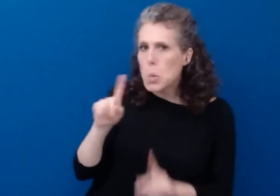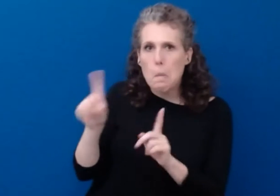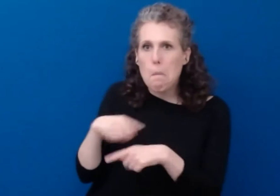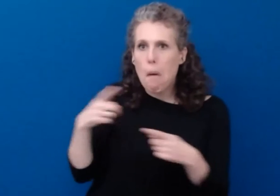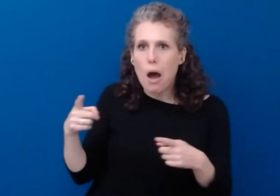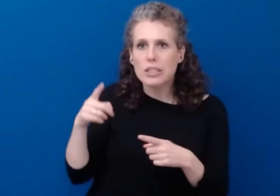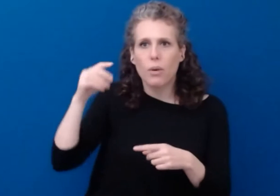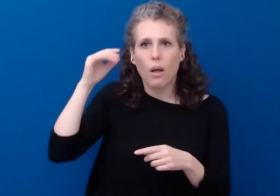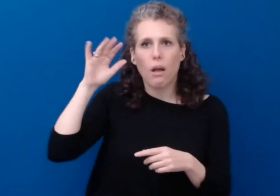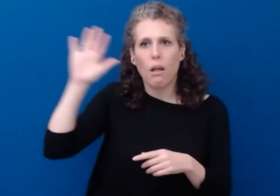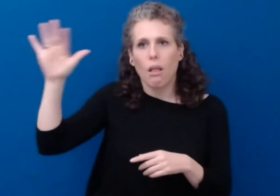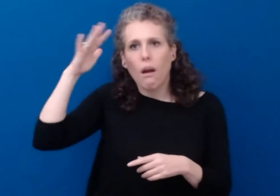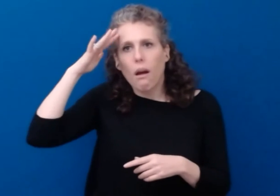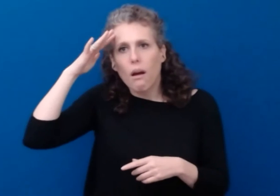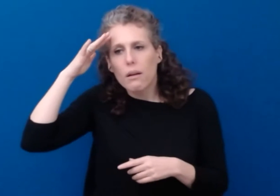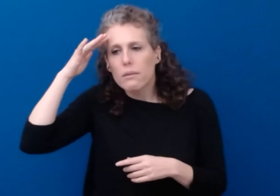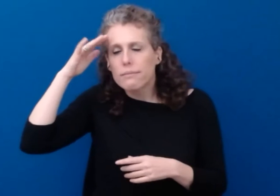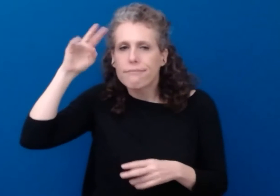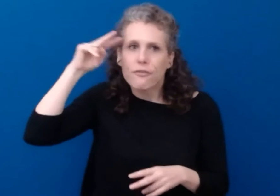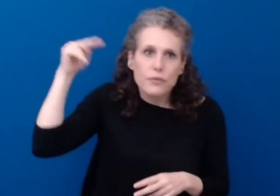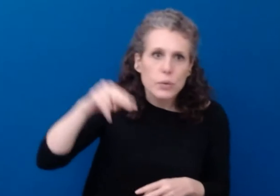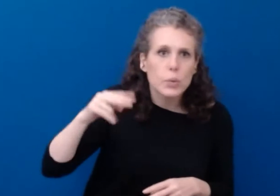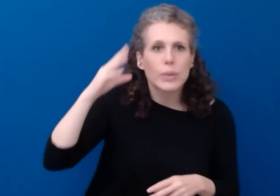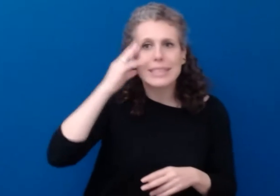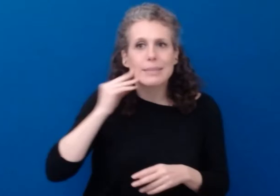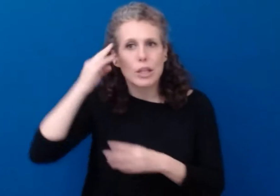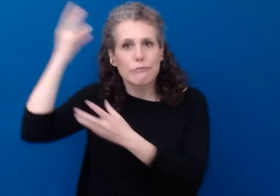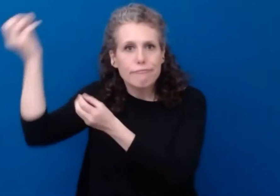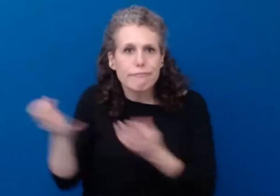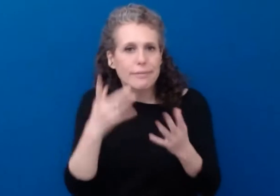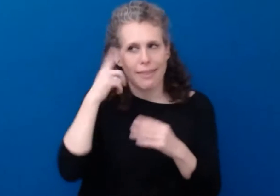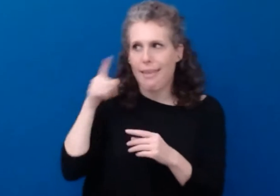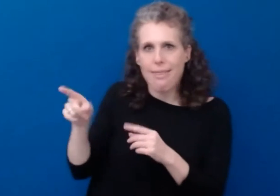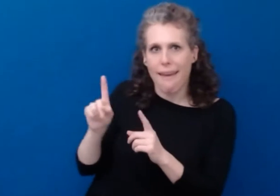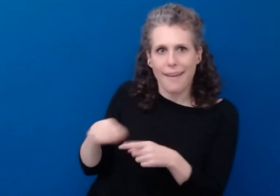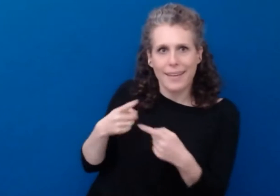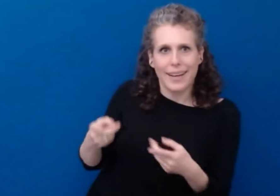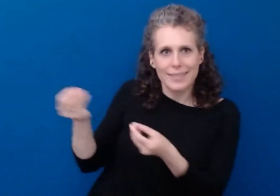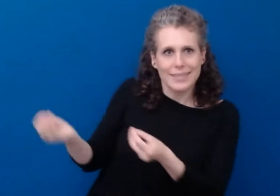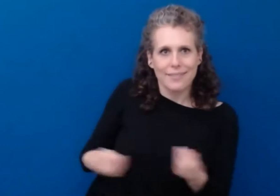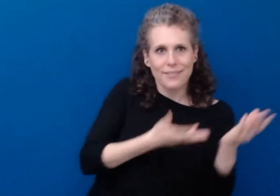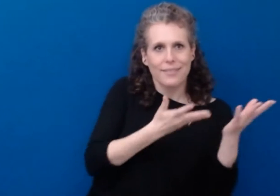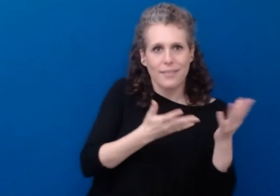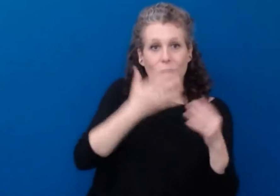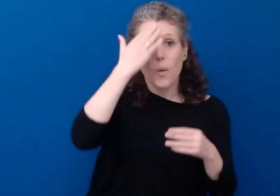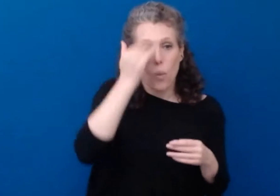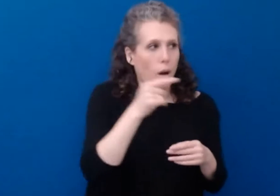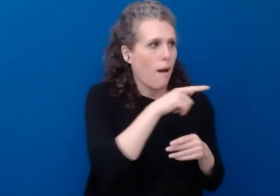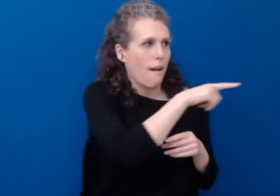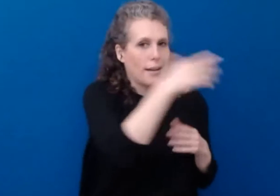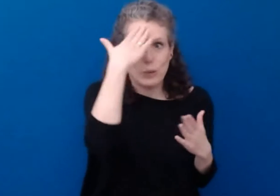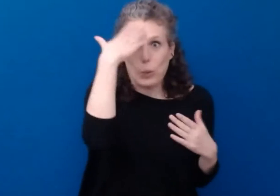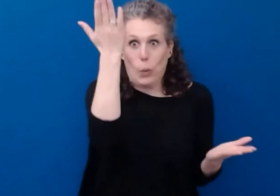or experiences because people don't have they haven't spent time with persons